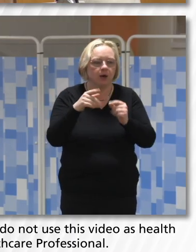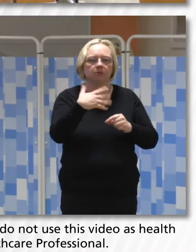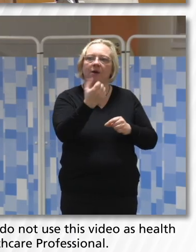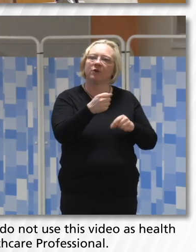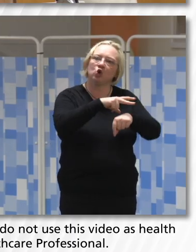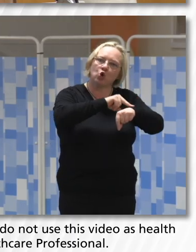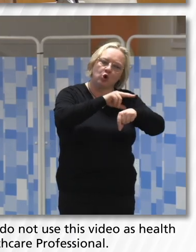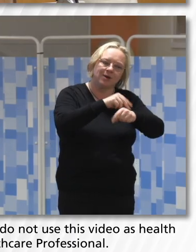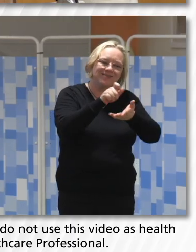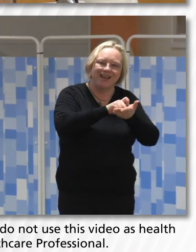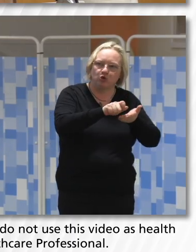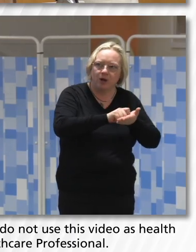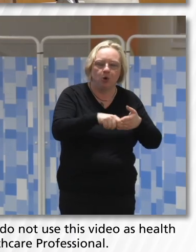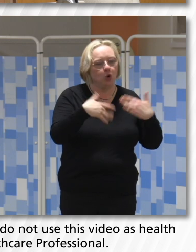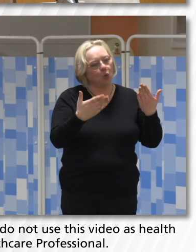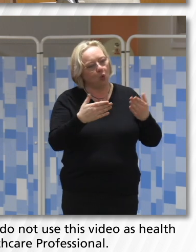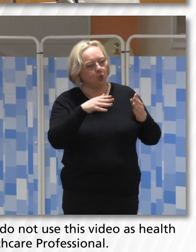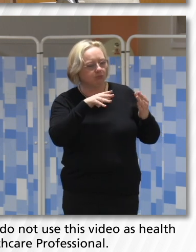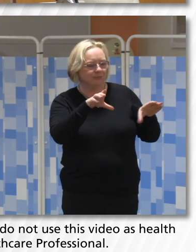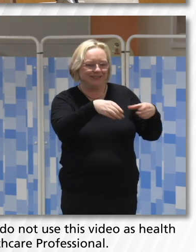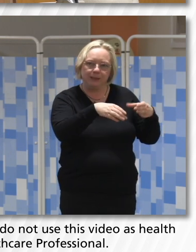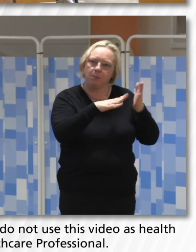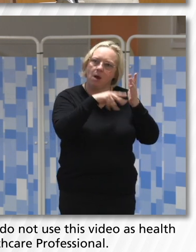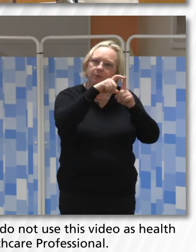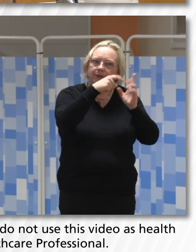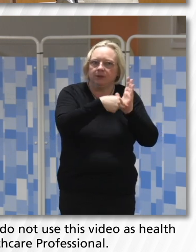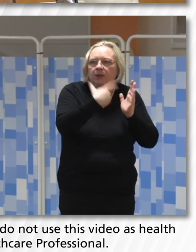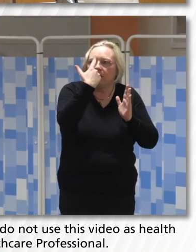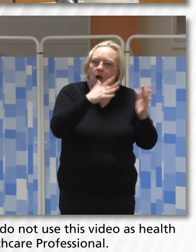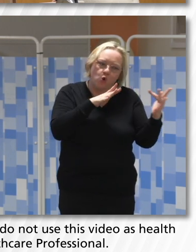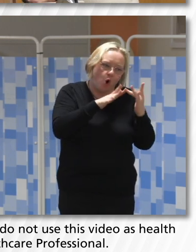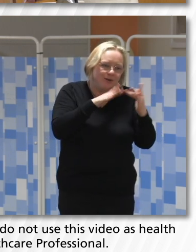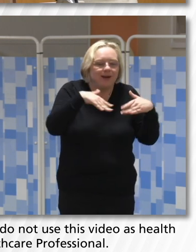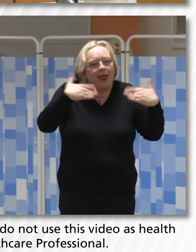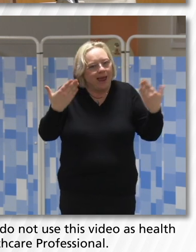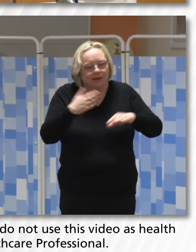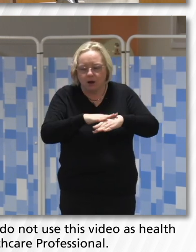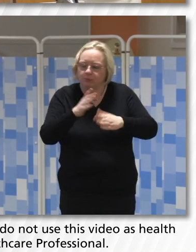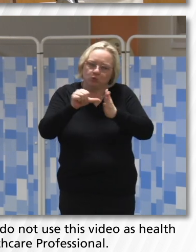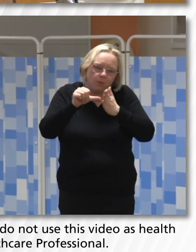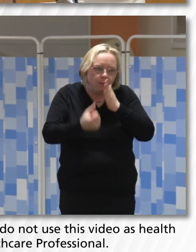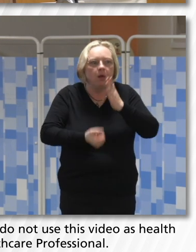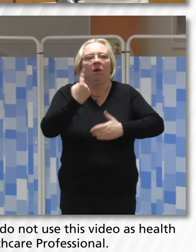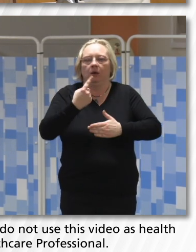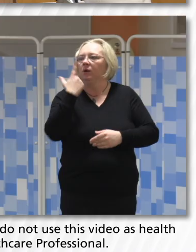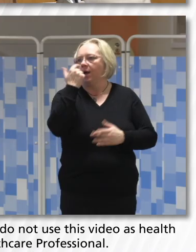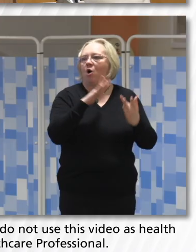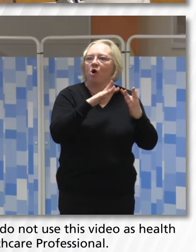or a member of the MDT at any time if they're having an increase in symptoms or experiencing problems.